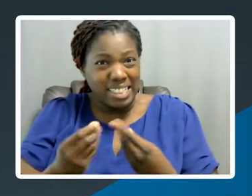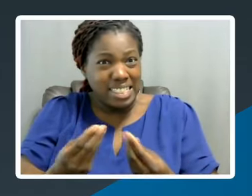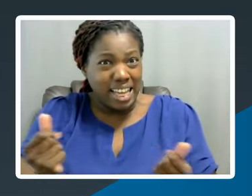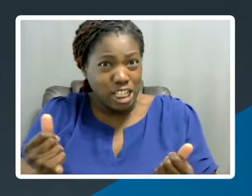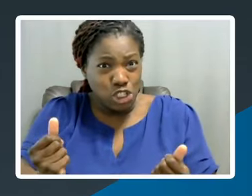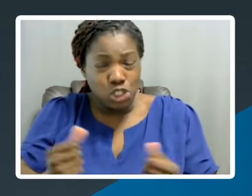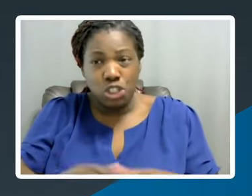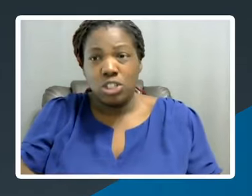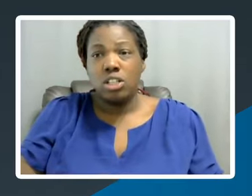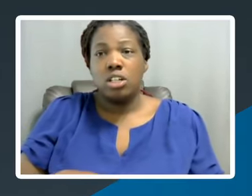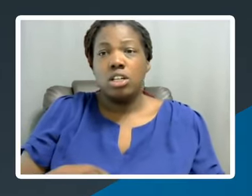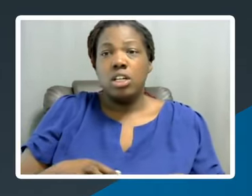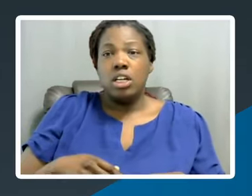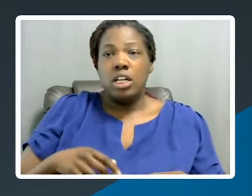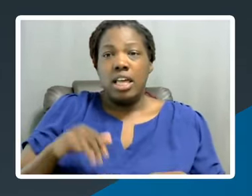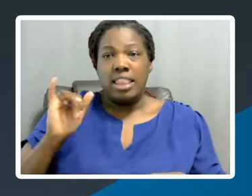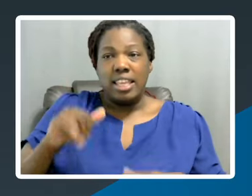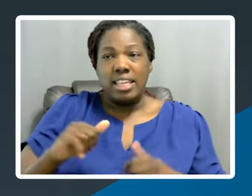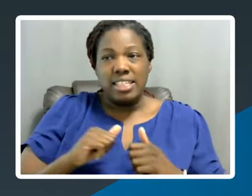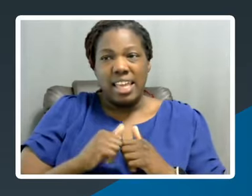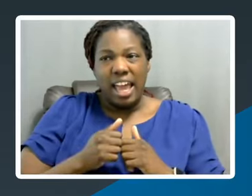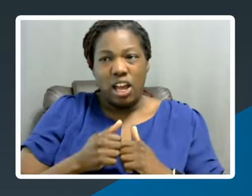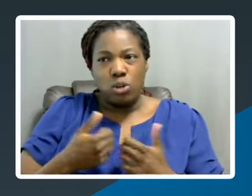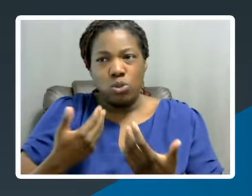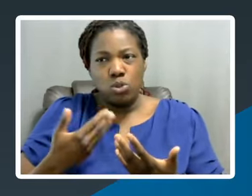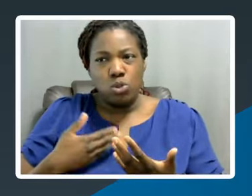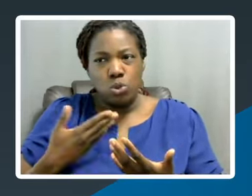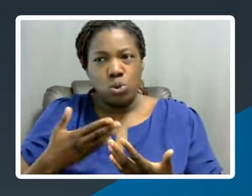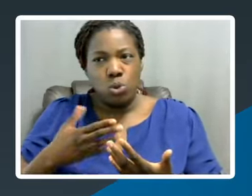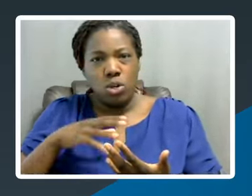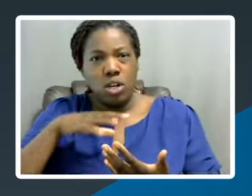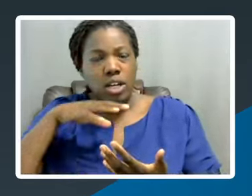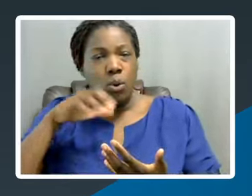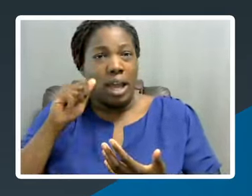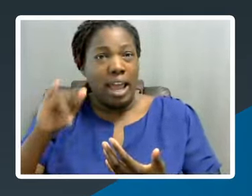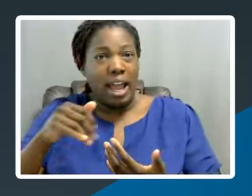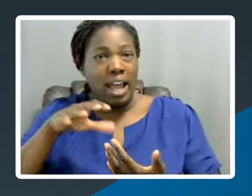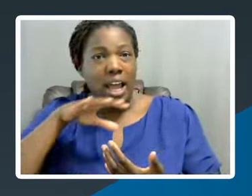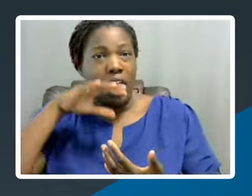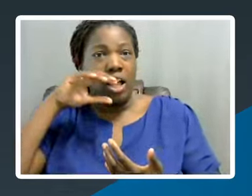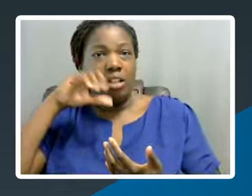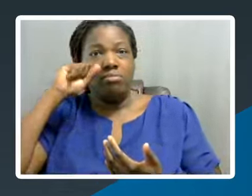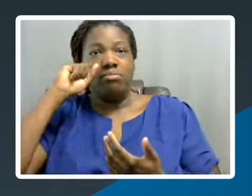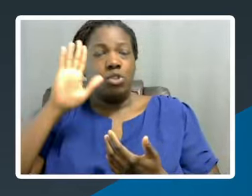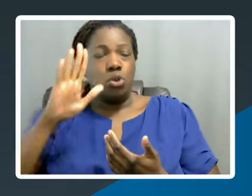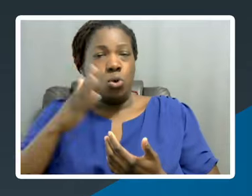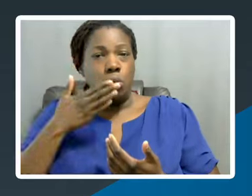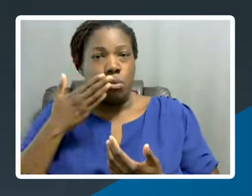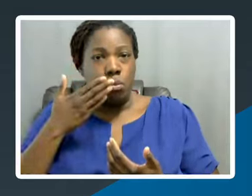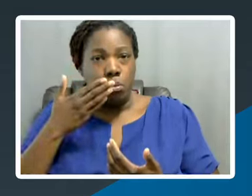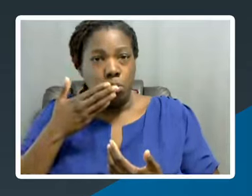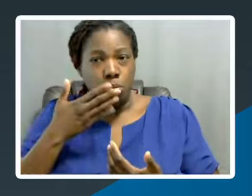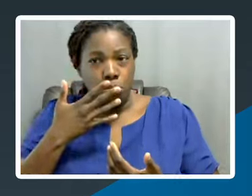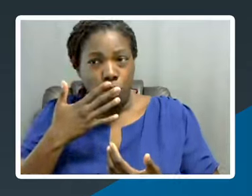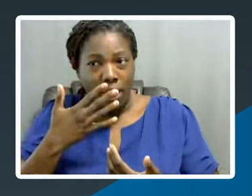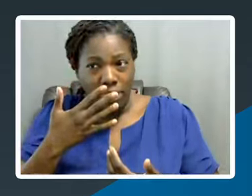smelling your breath. Why would you want to do that? It turns out when AI smells your breath, it can tell you at a high degree of accuracy if there